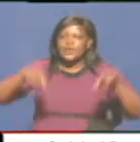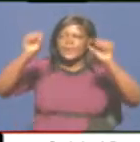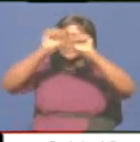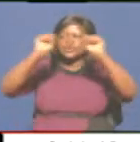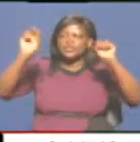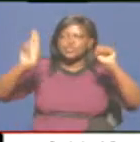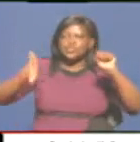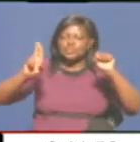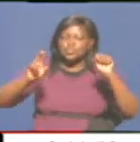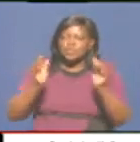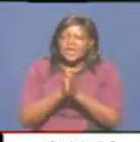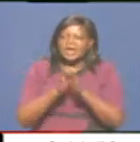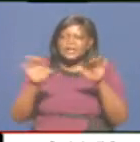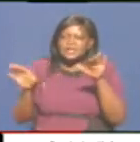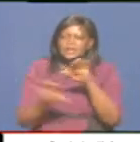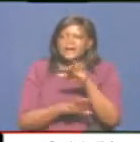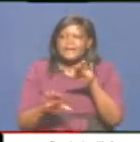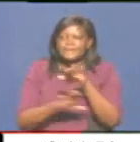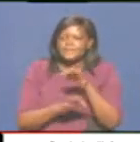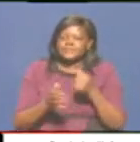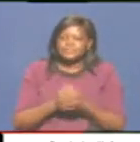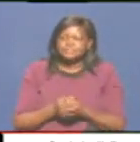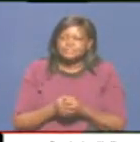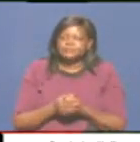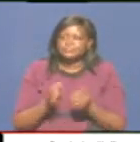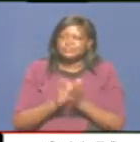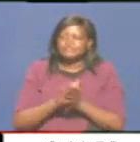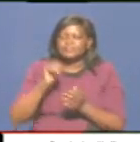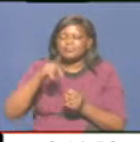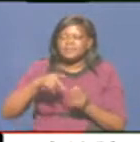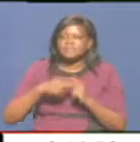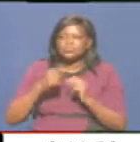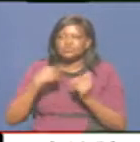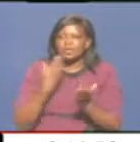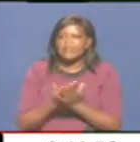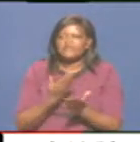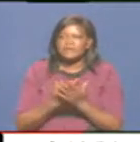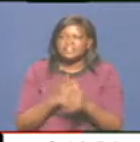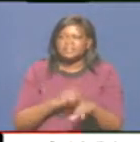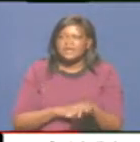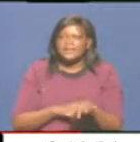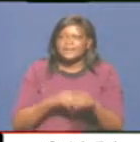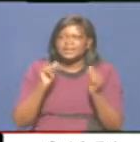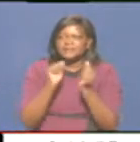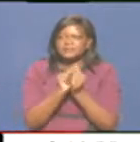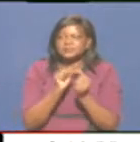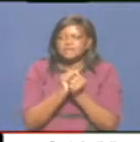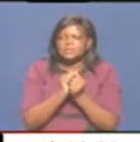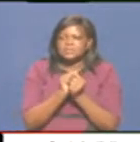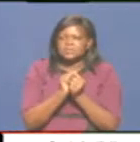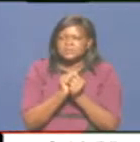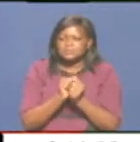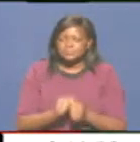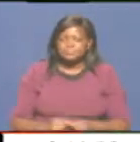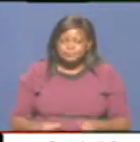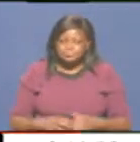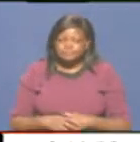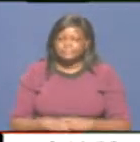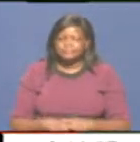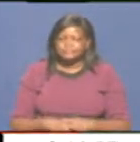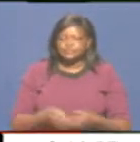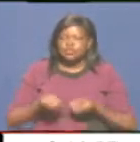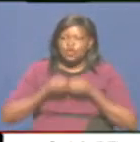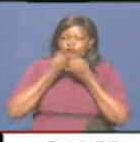and his deputy and, you know, the VIP start to arrive at around 10 a.m. But very quickly, let me notify you